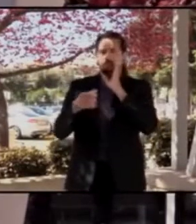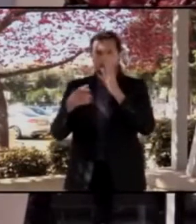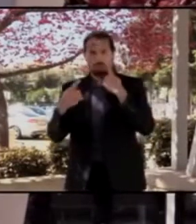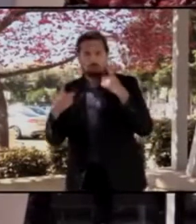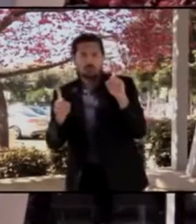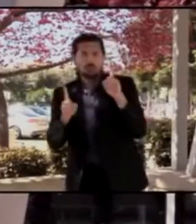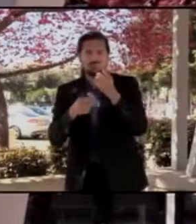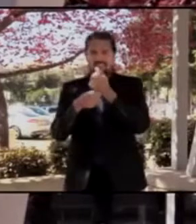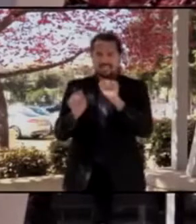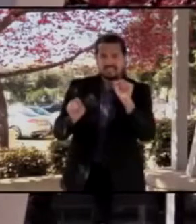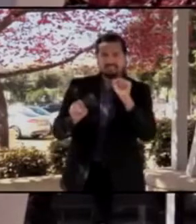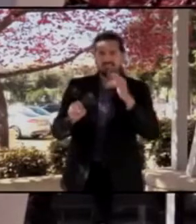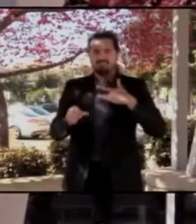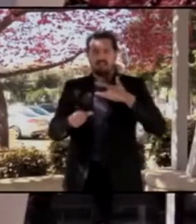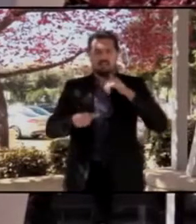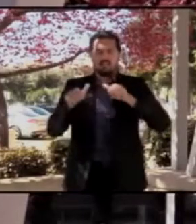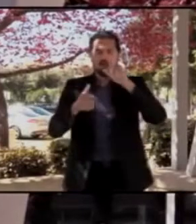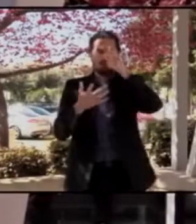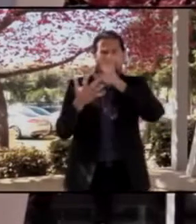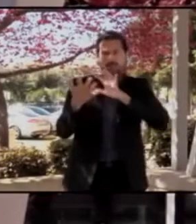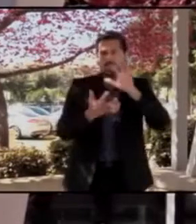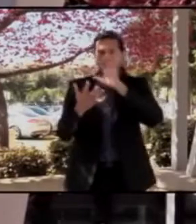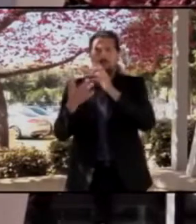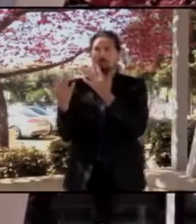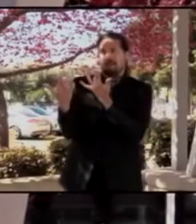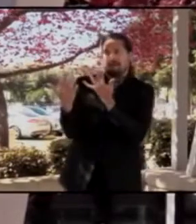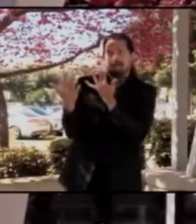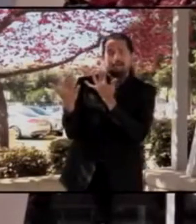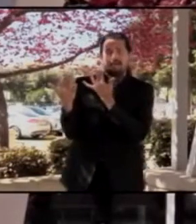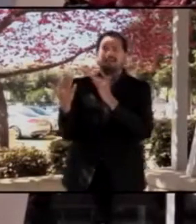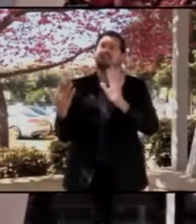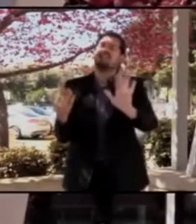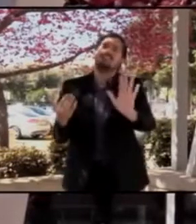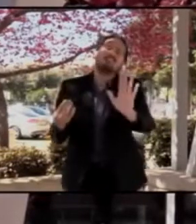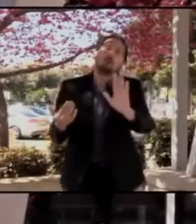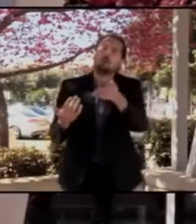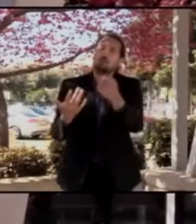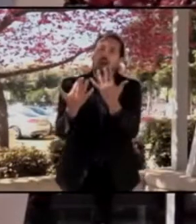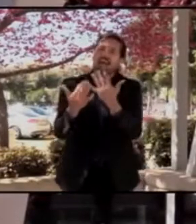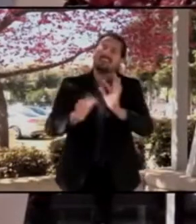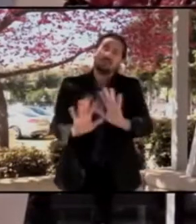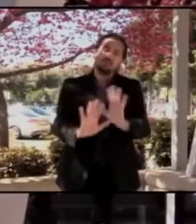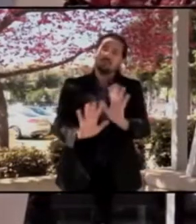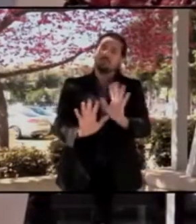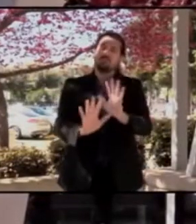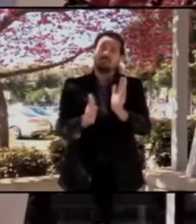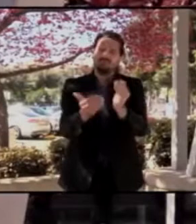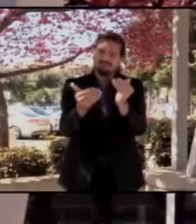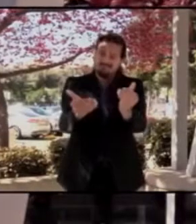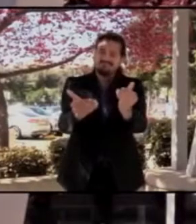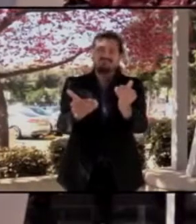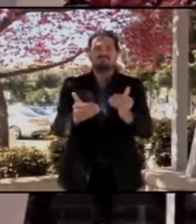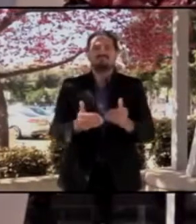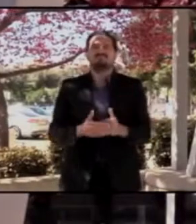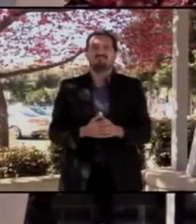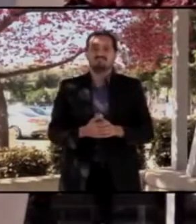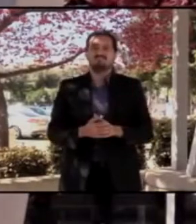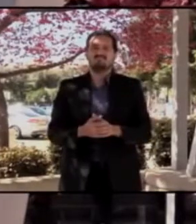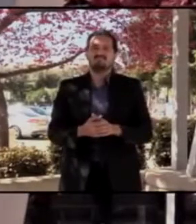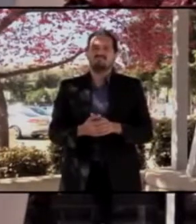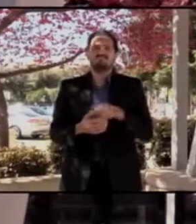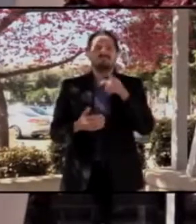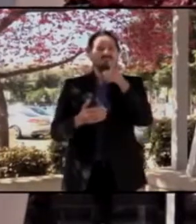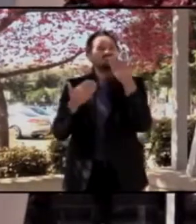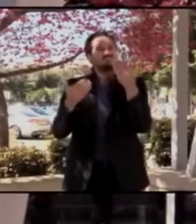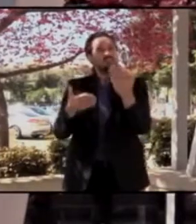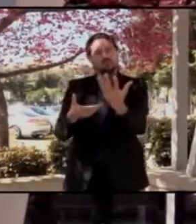longer. Join the million of your community family, your neighbors, your